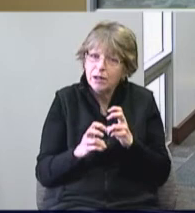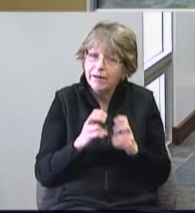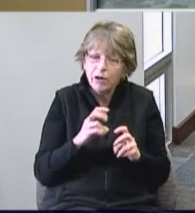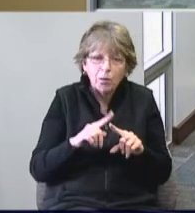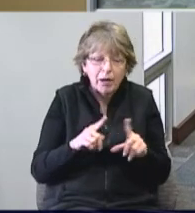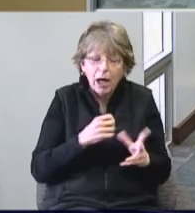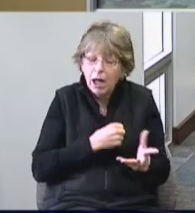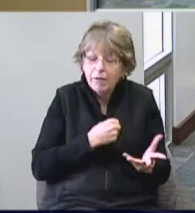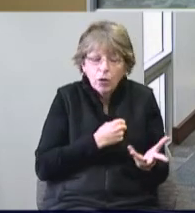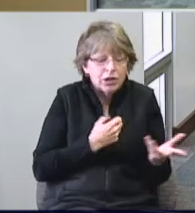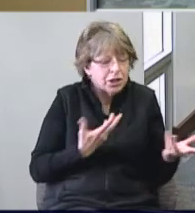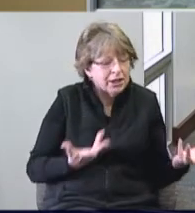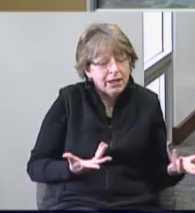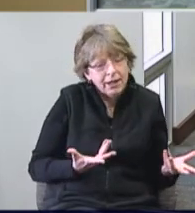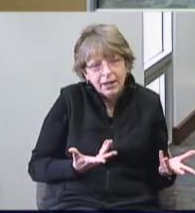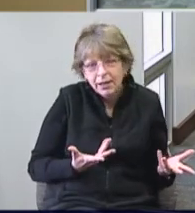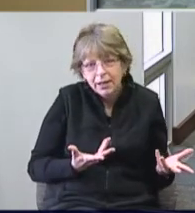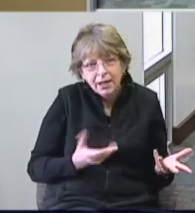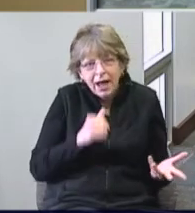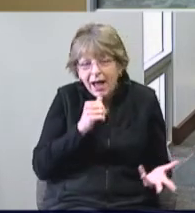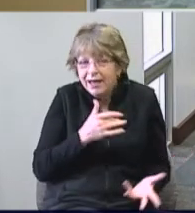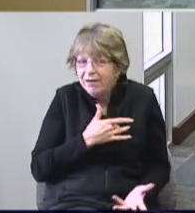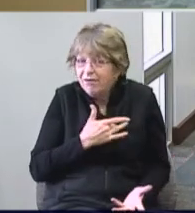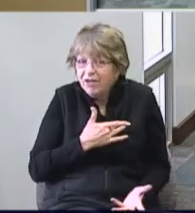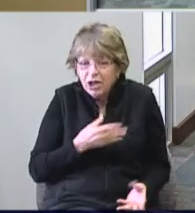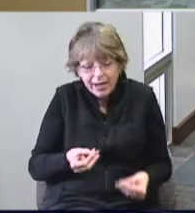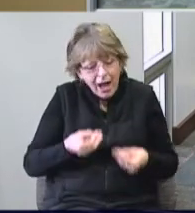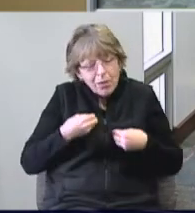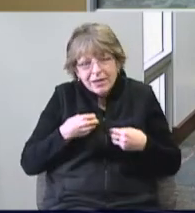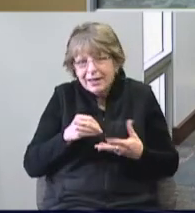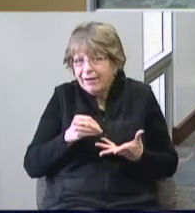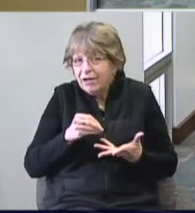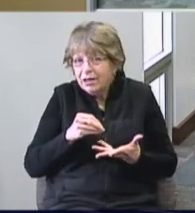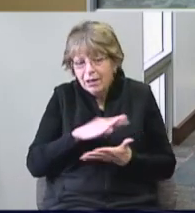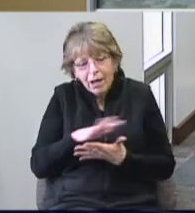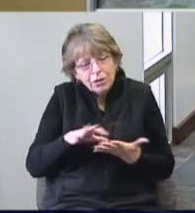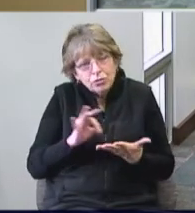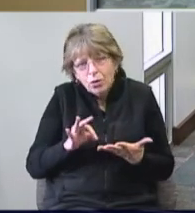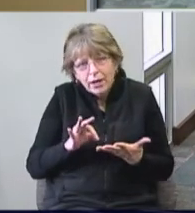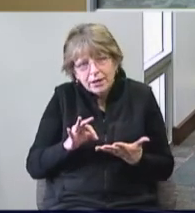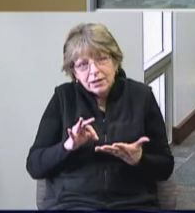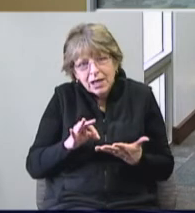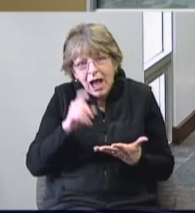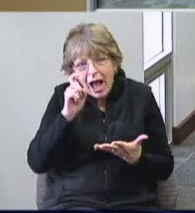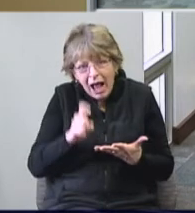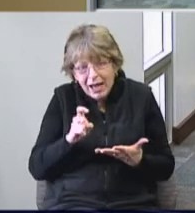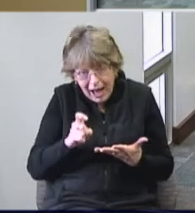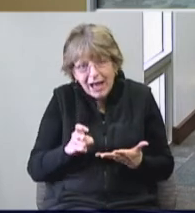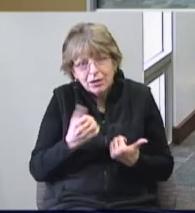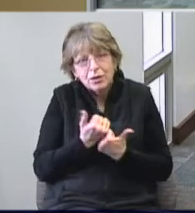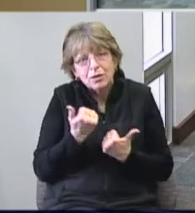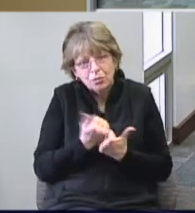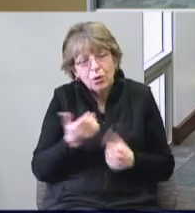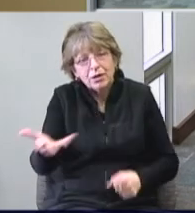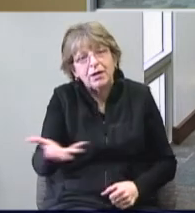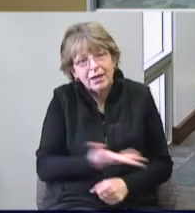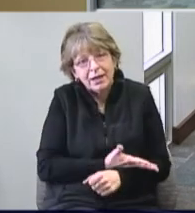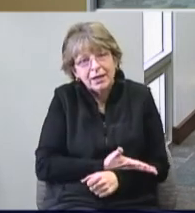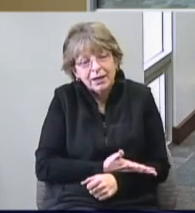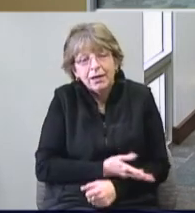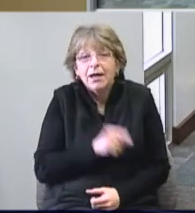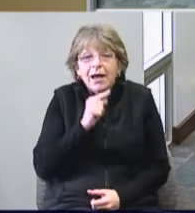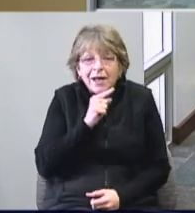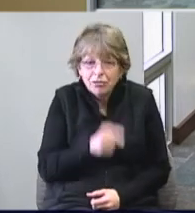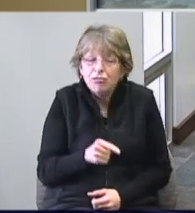unfortunately, didn't feel like I had a choice but to uphold the termination. Officer Malvo did lie during